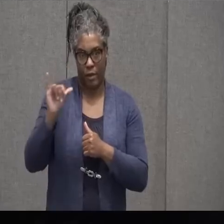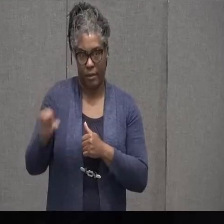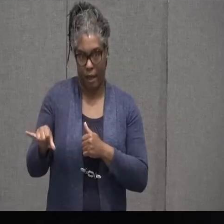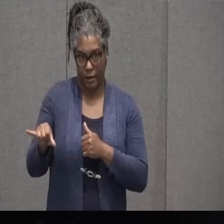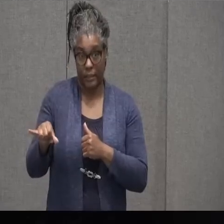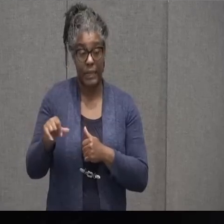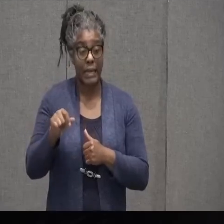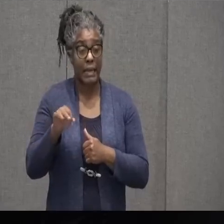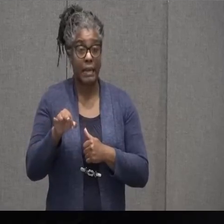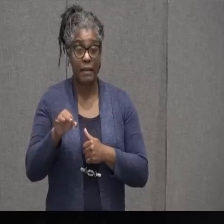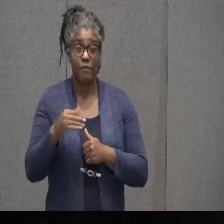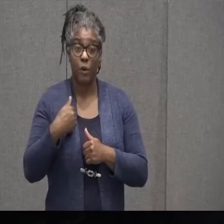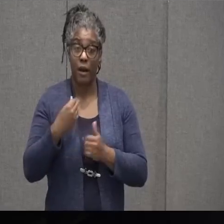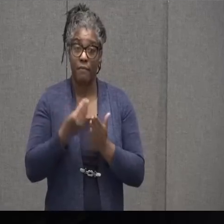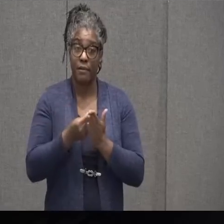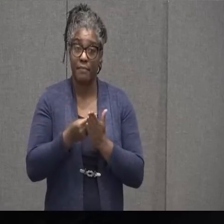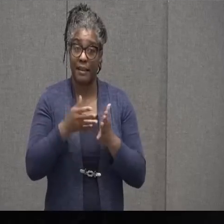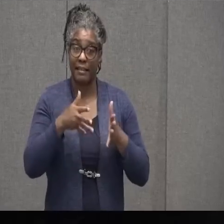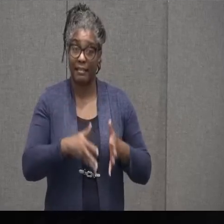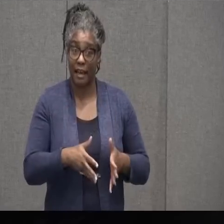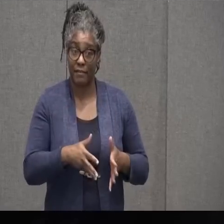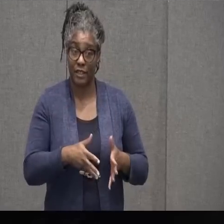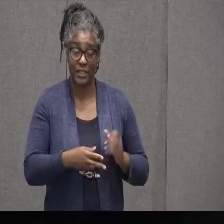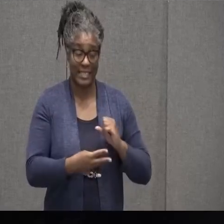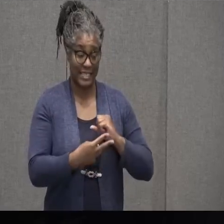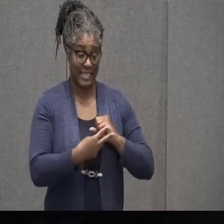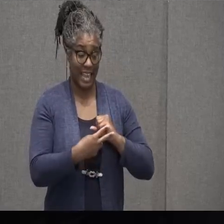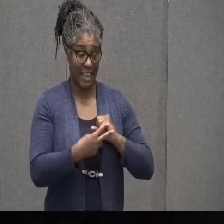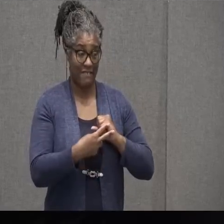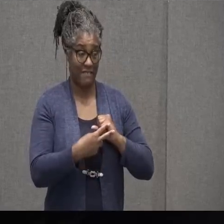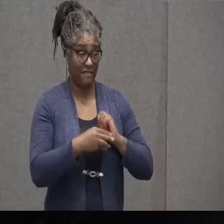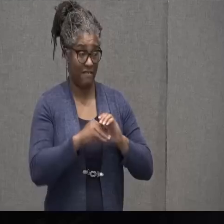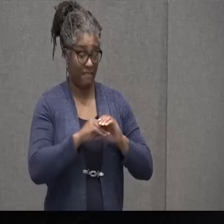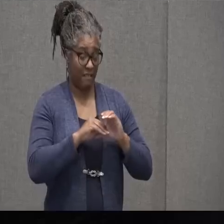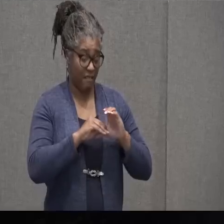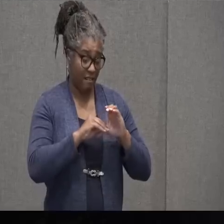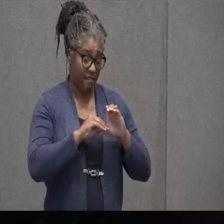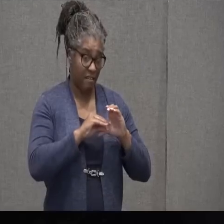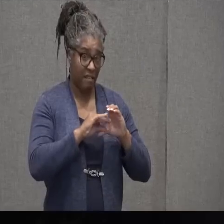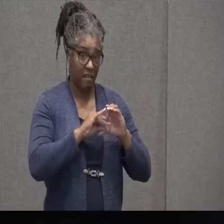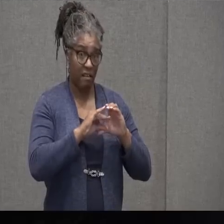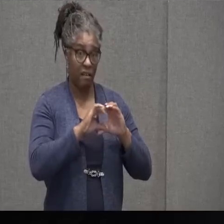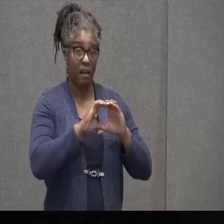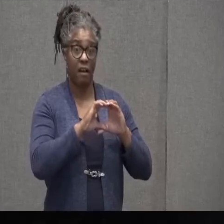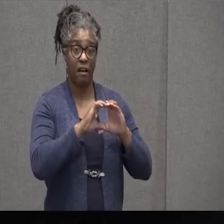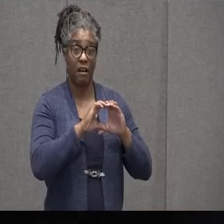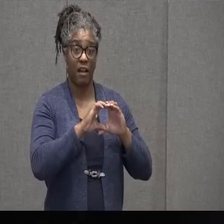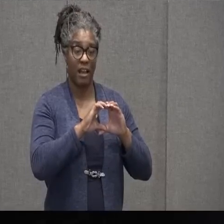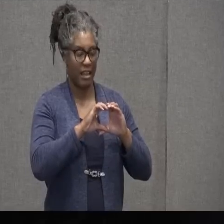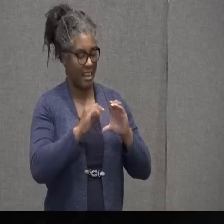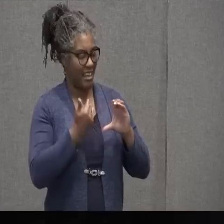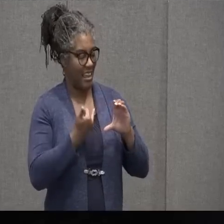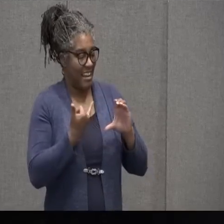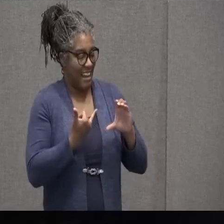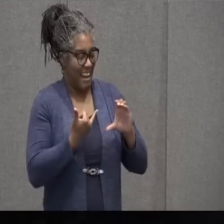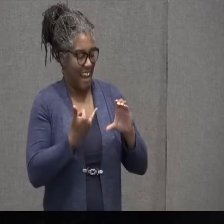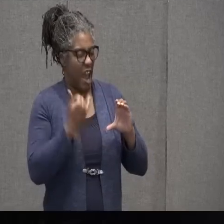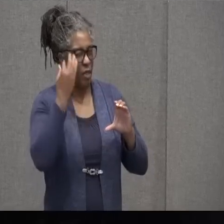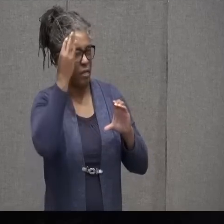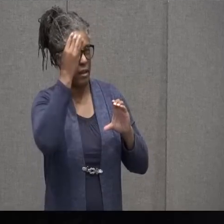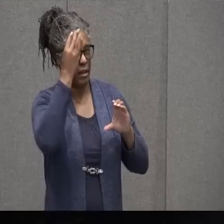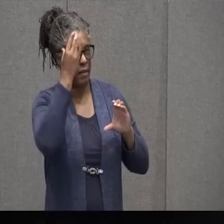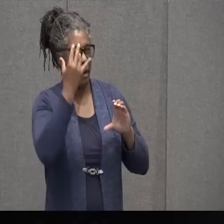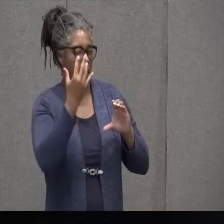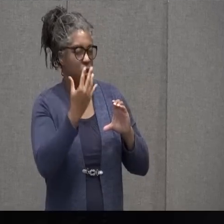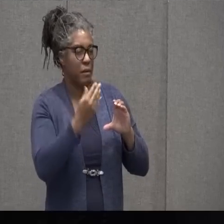money left over and we save it, then we can think about what we want to do with that money and we can get some of